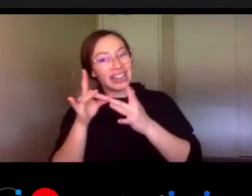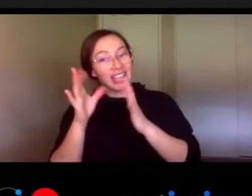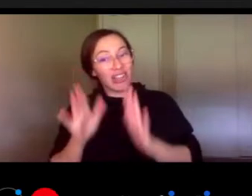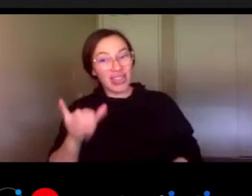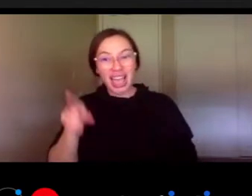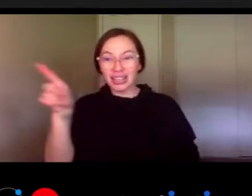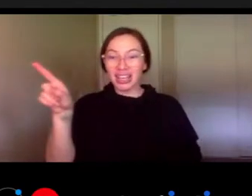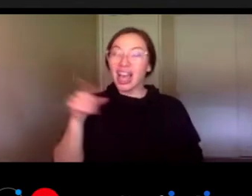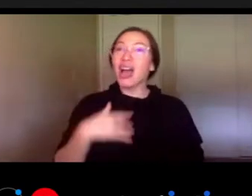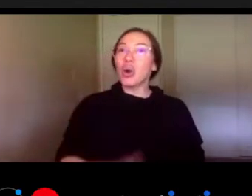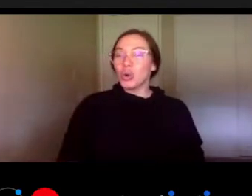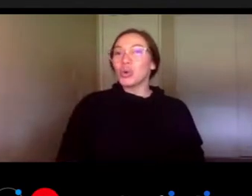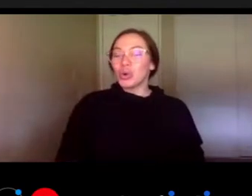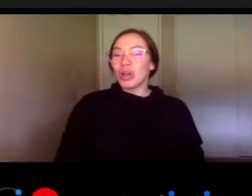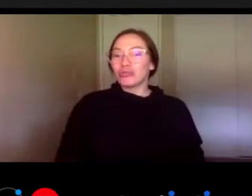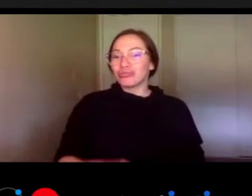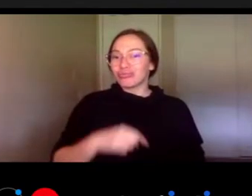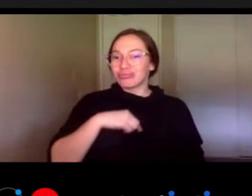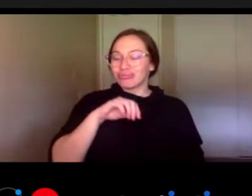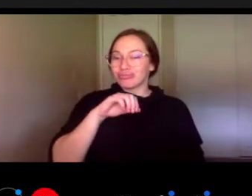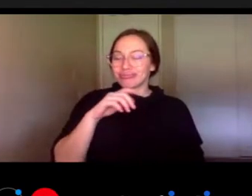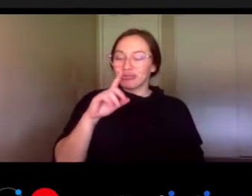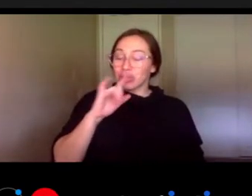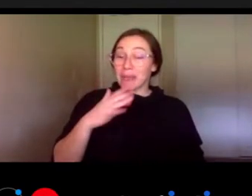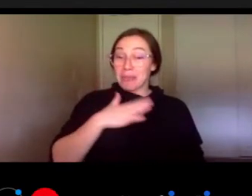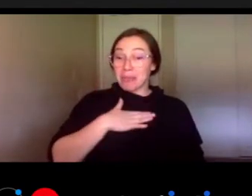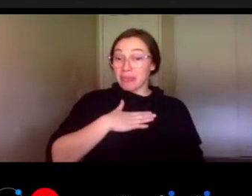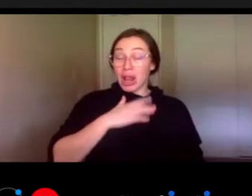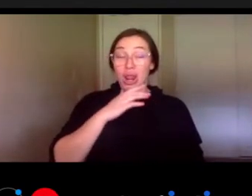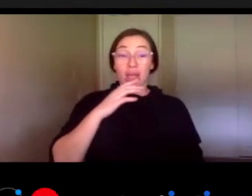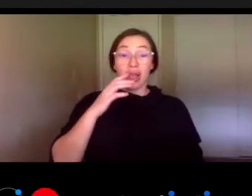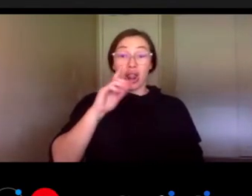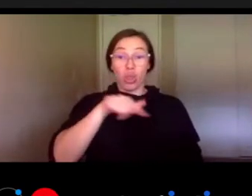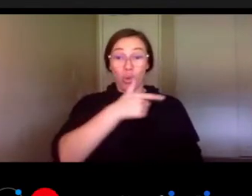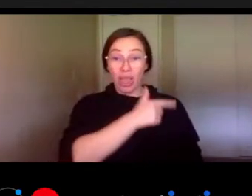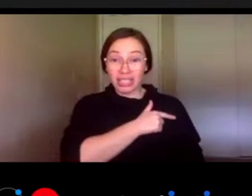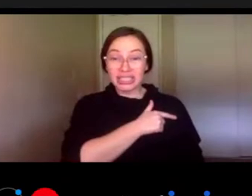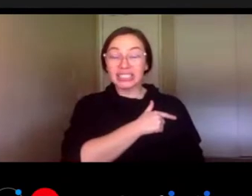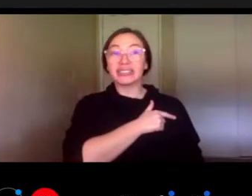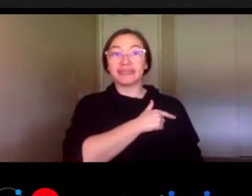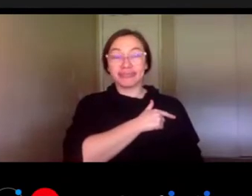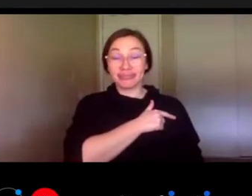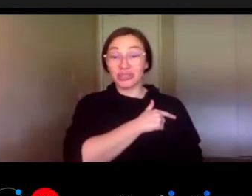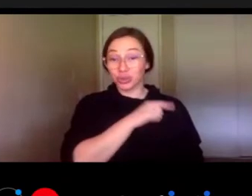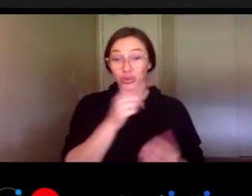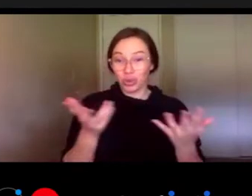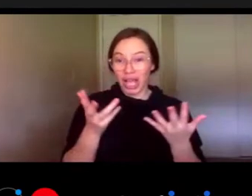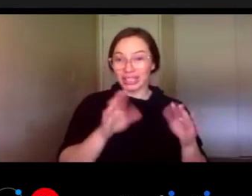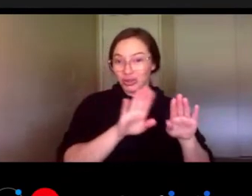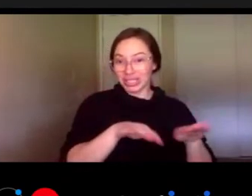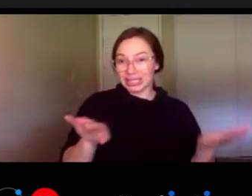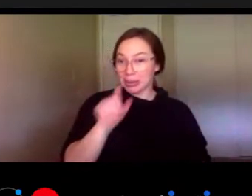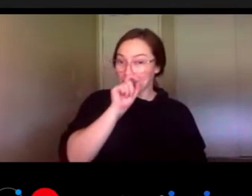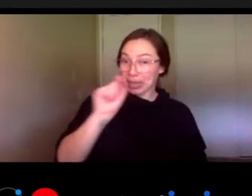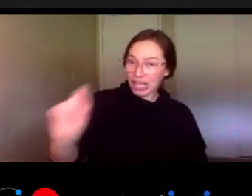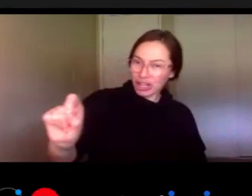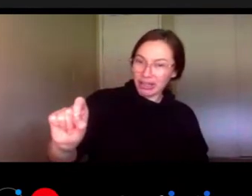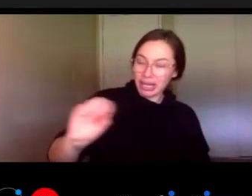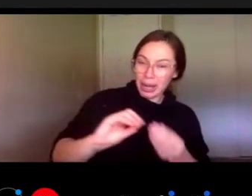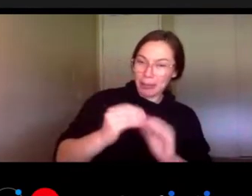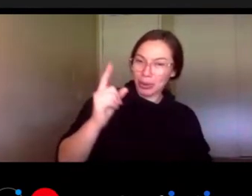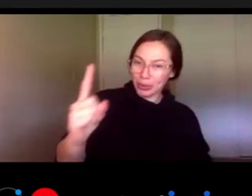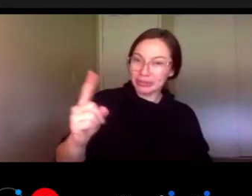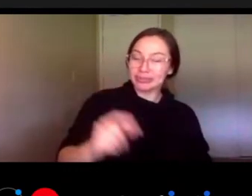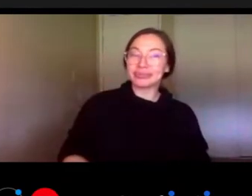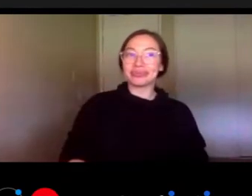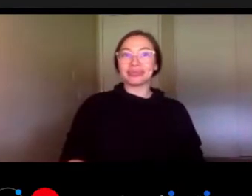is. And I believe in loyalty. But my loyalties are to kids, period, number one,